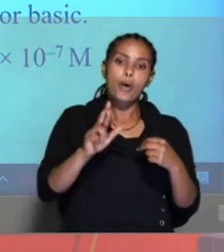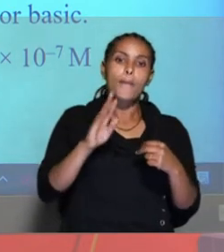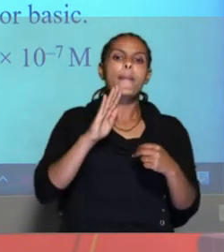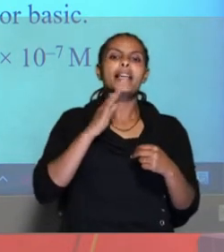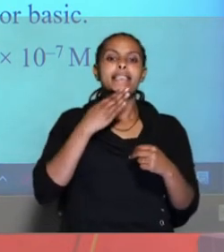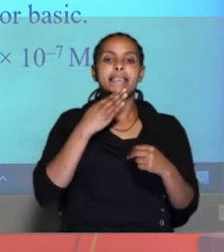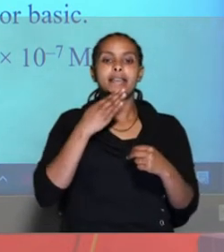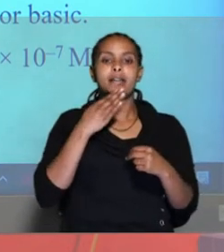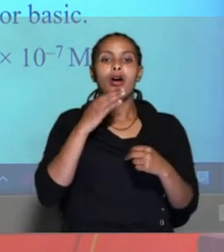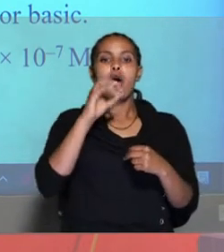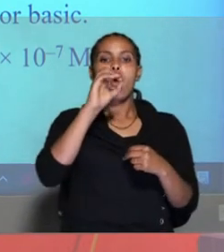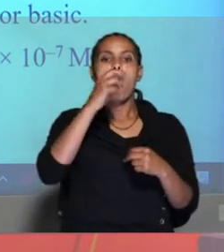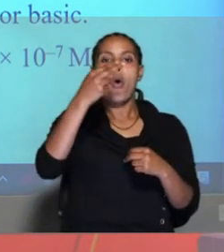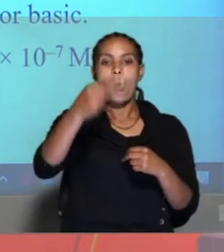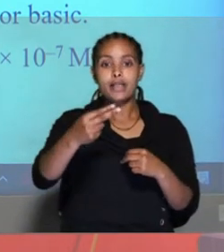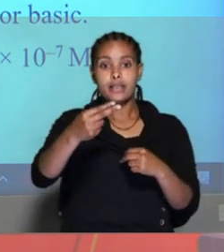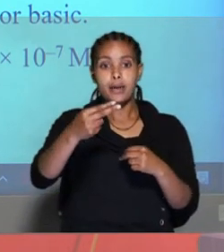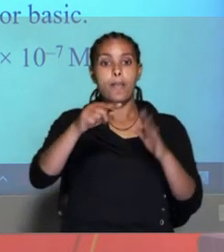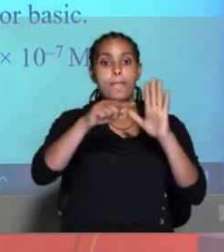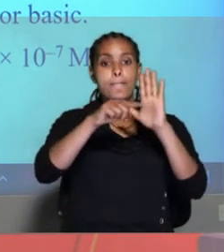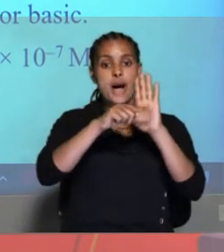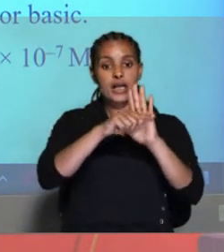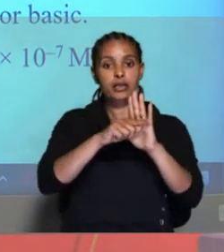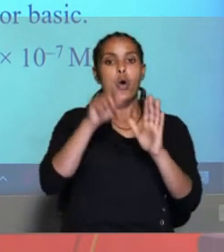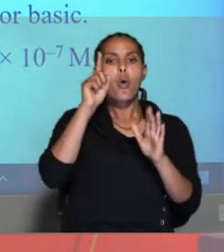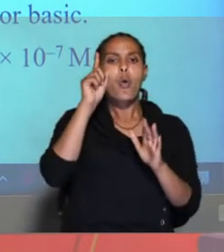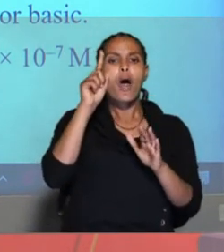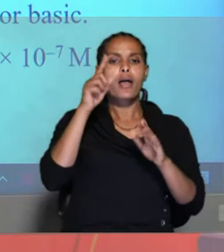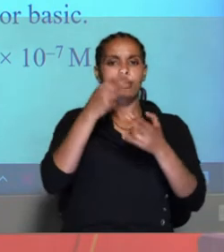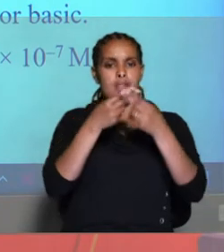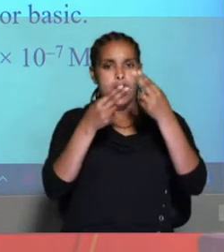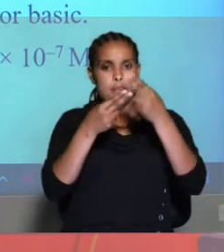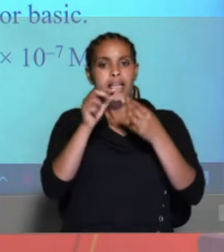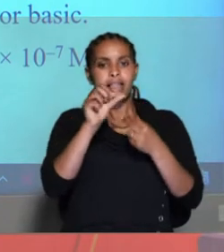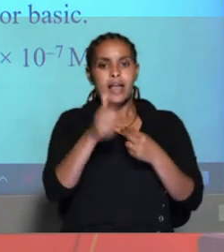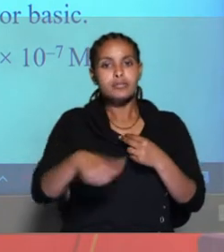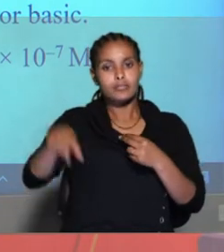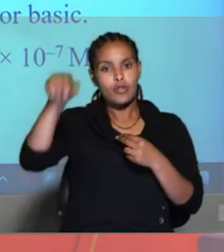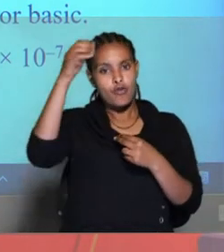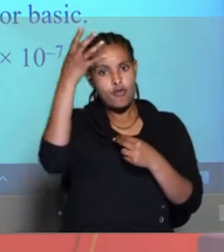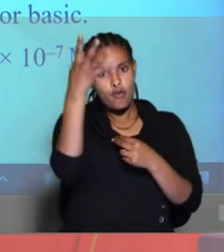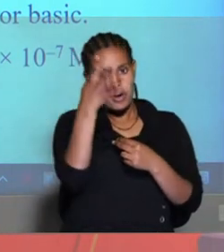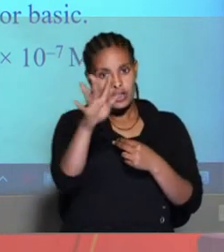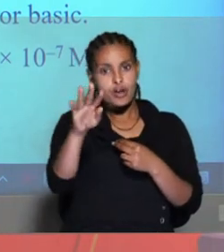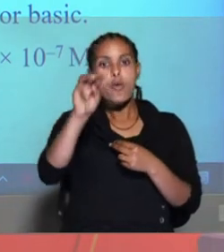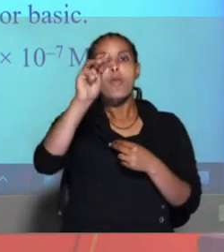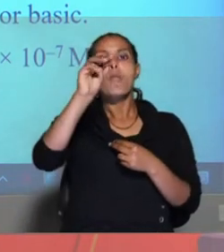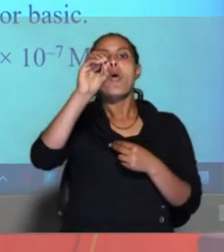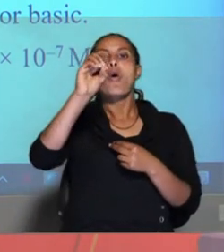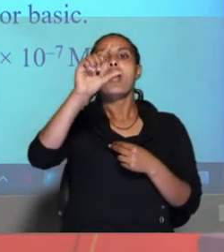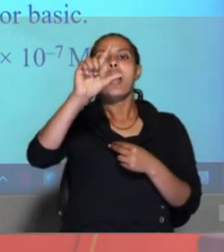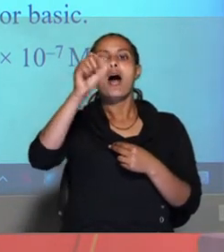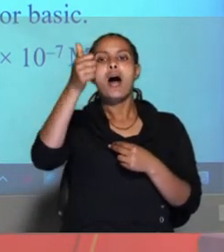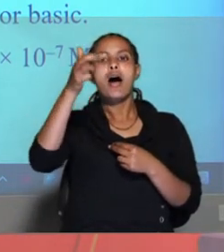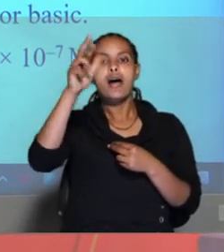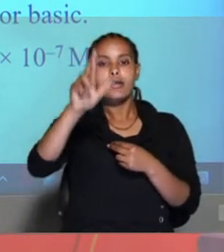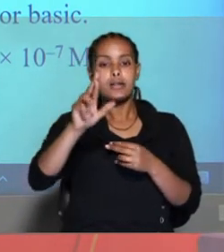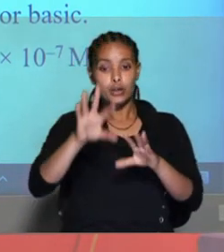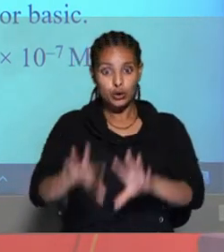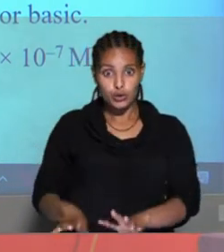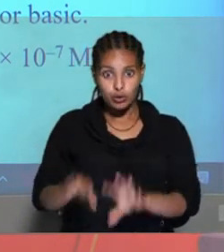A. OH minus concentration is 1 times 10 raised to minus 14 molar.